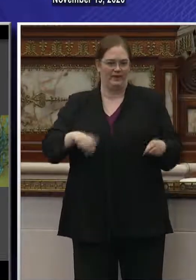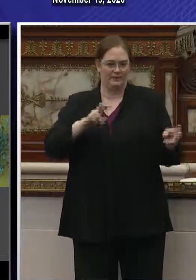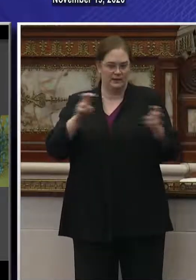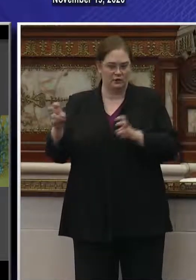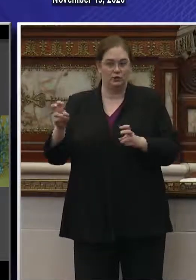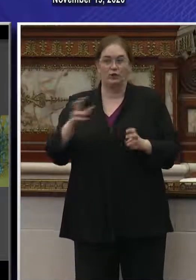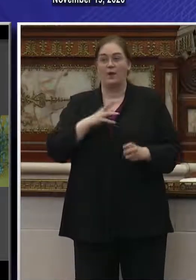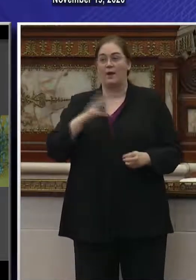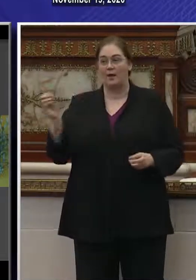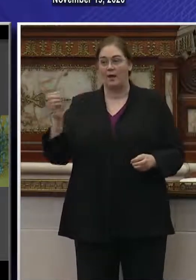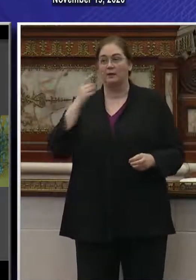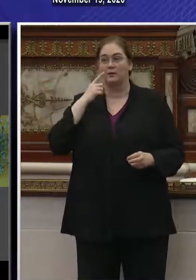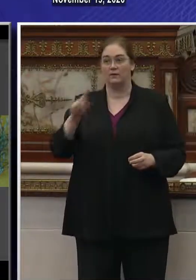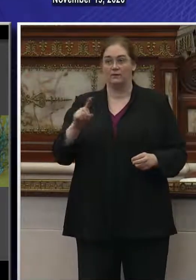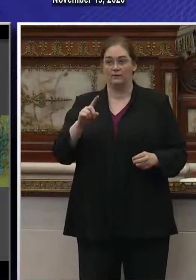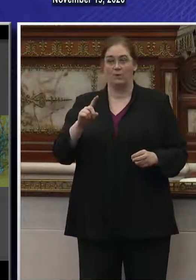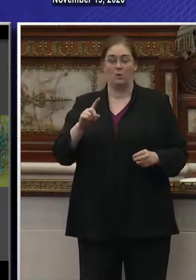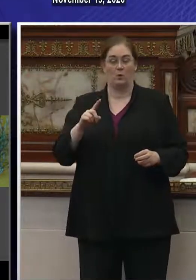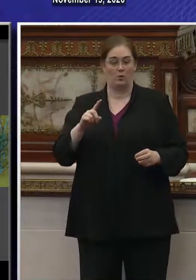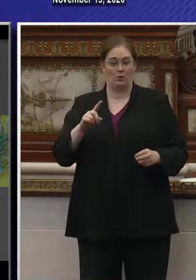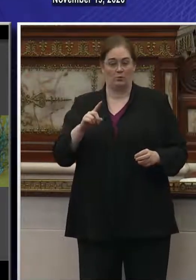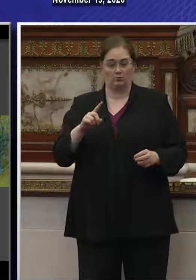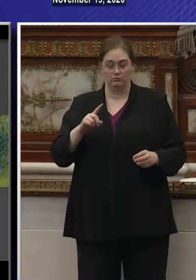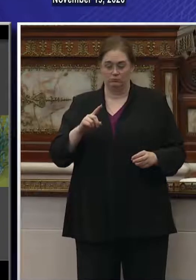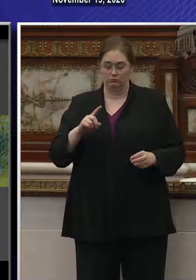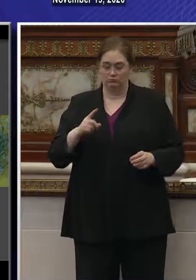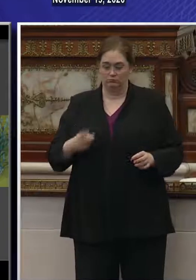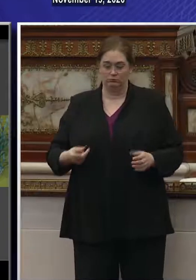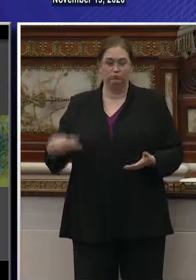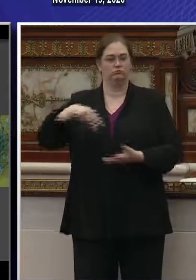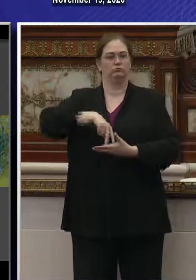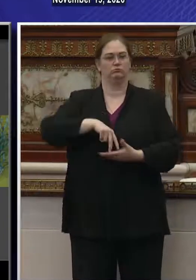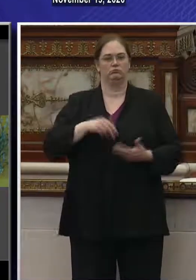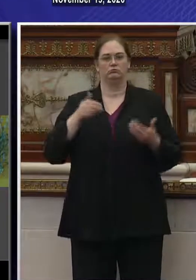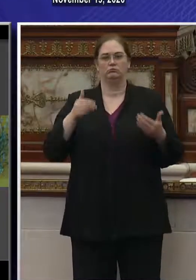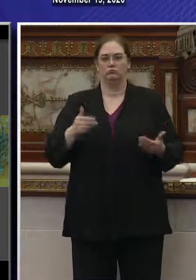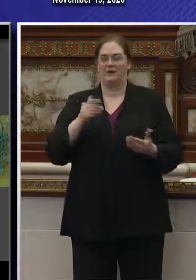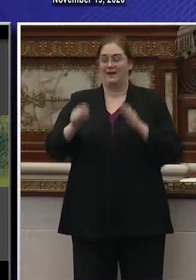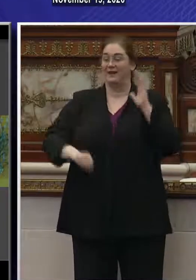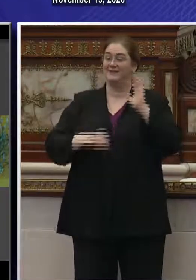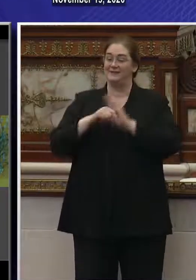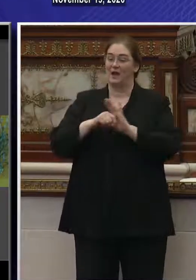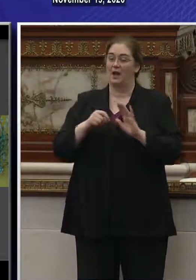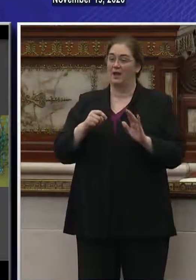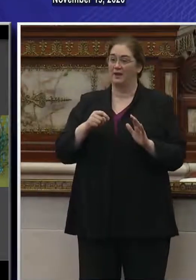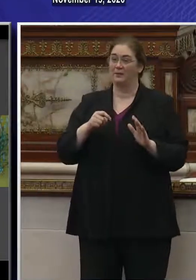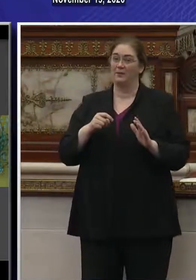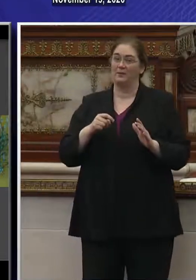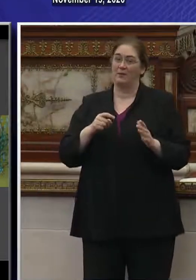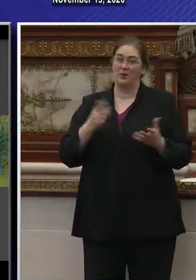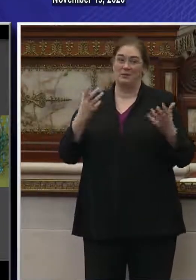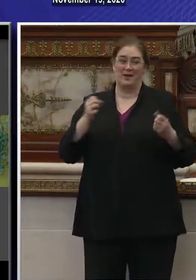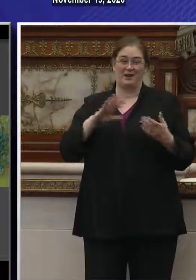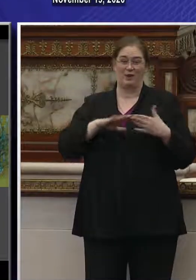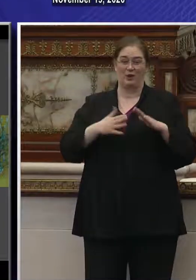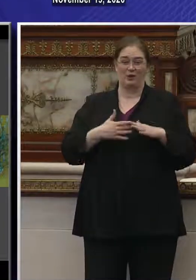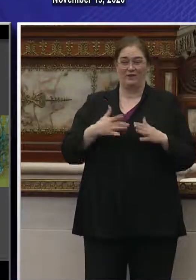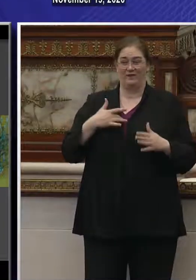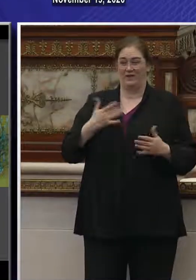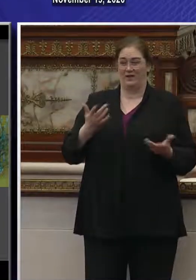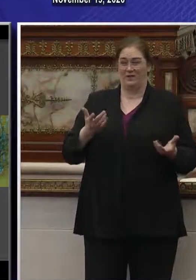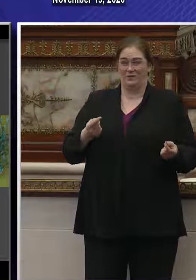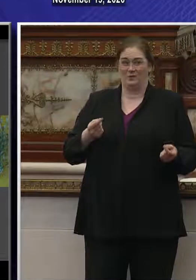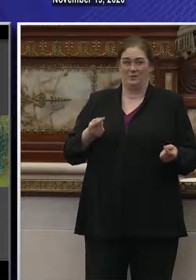issue and for stepping up at a time when it was kind of, in a lot of our communities, we felt like, well, what to do,